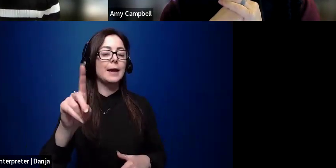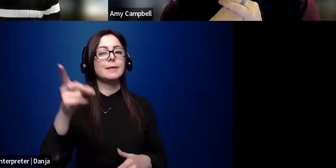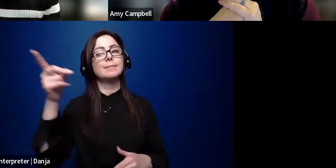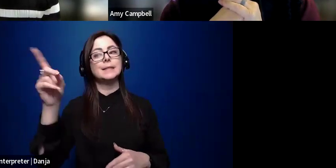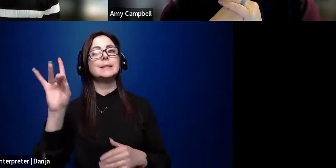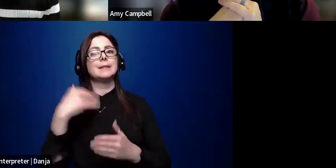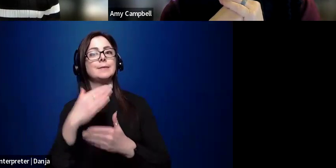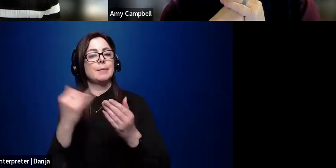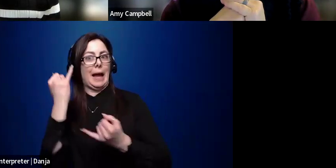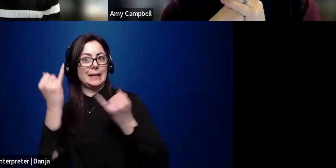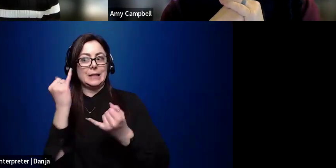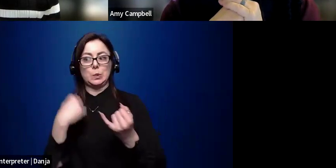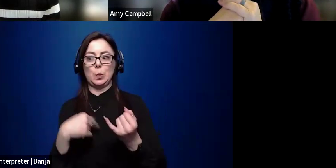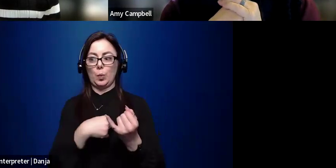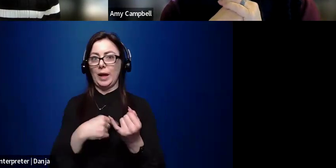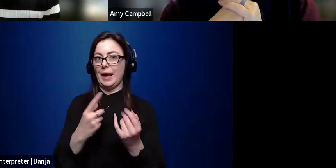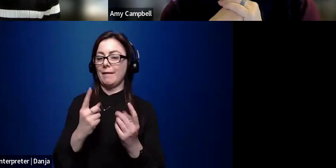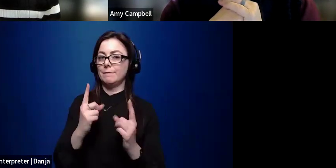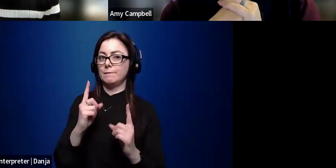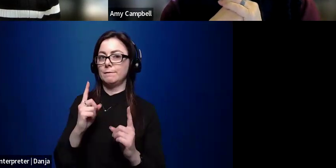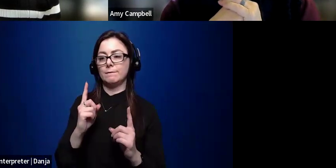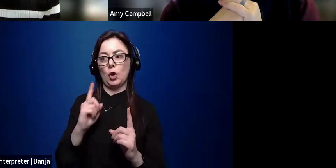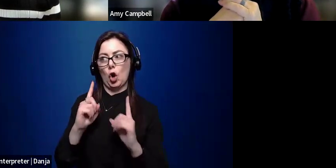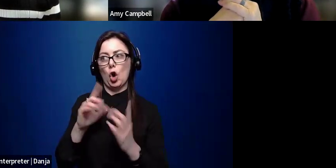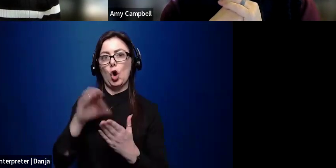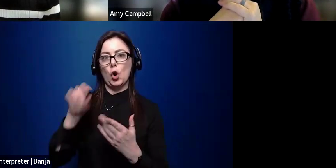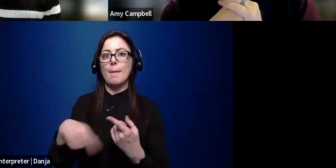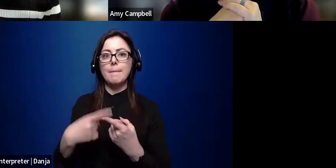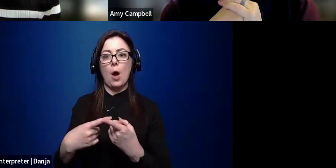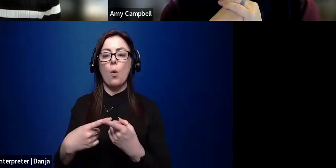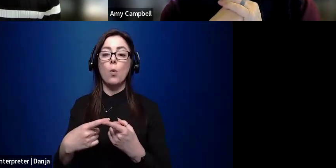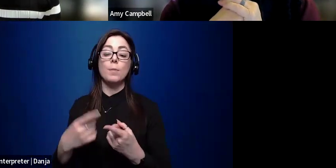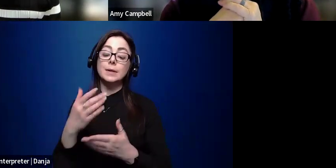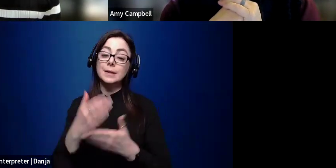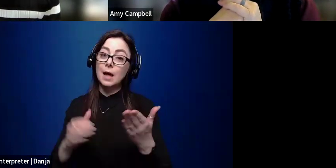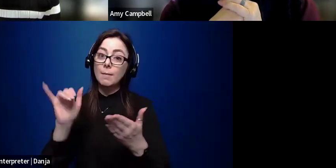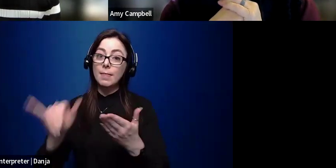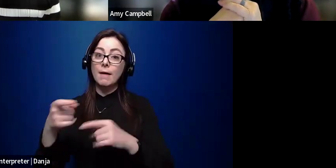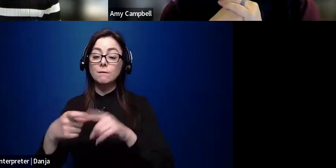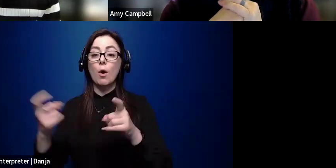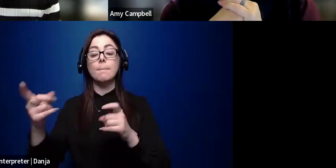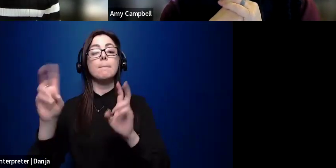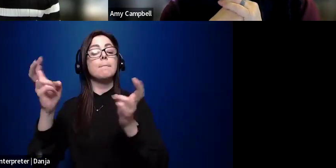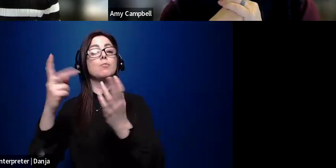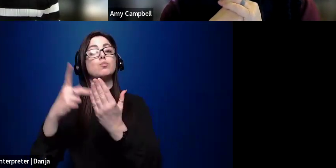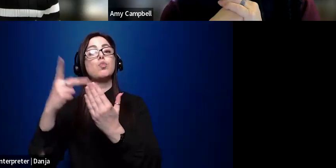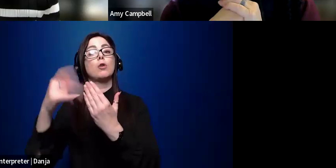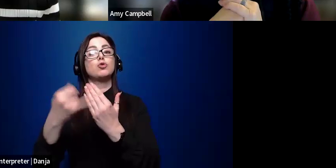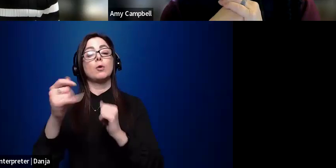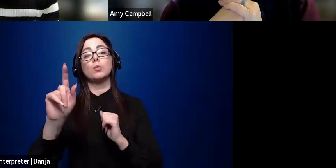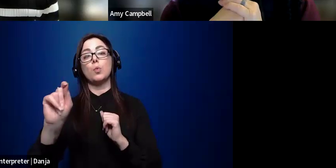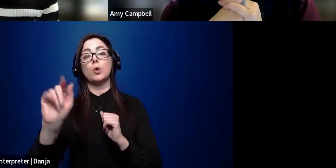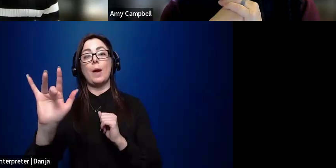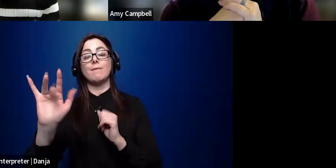and are going to go into those a little more detail. But some of them have come out of the Project 2025. The